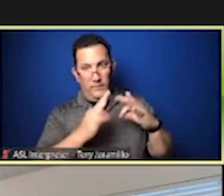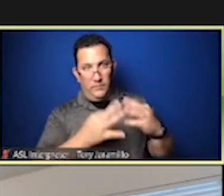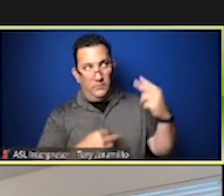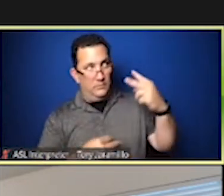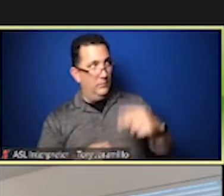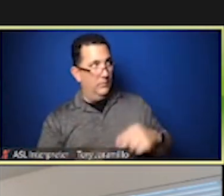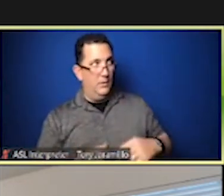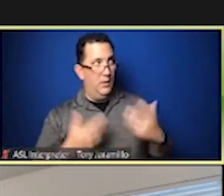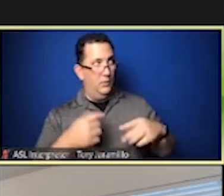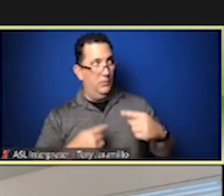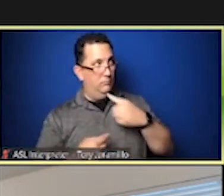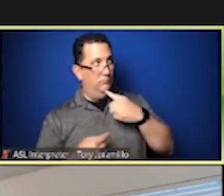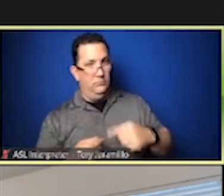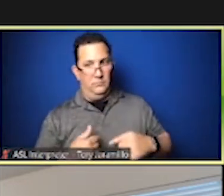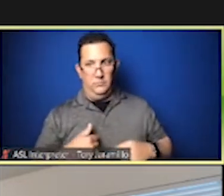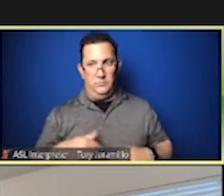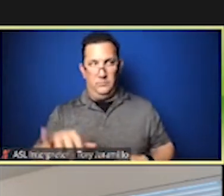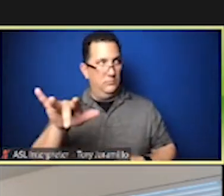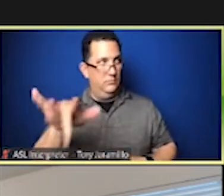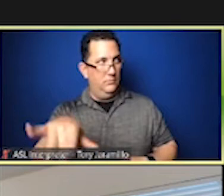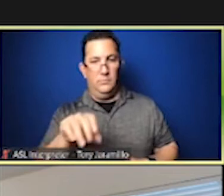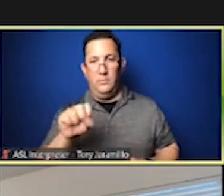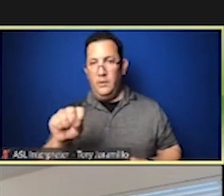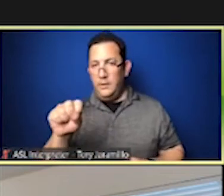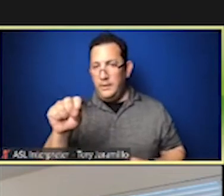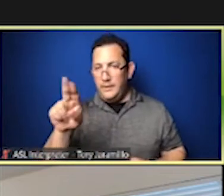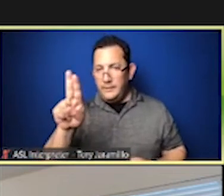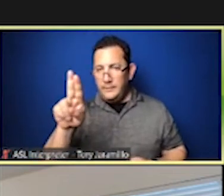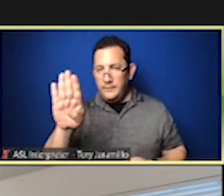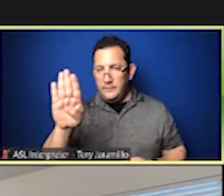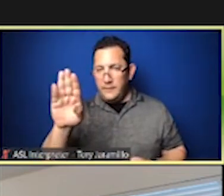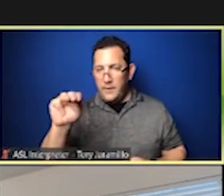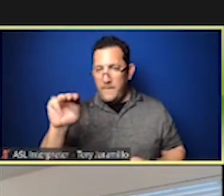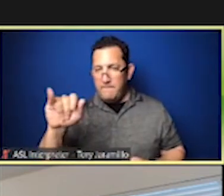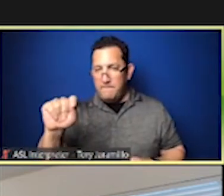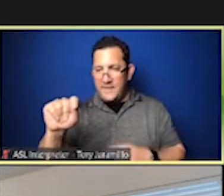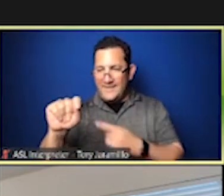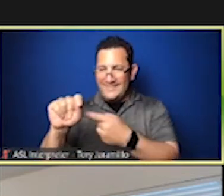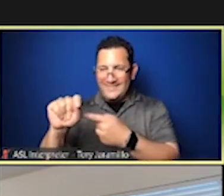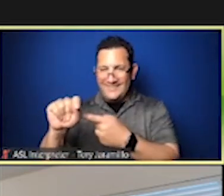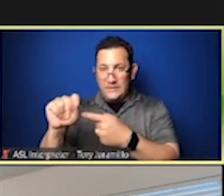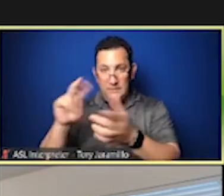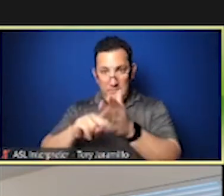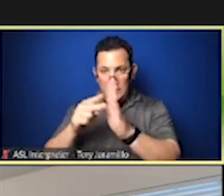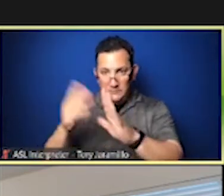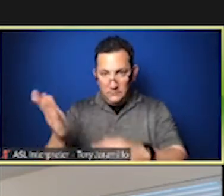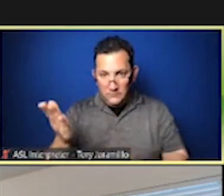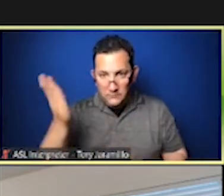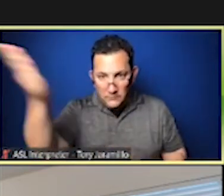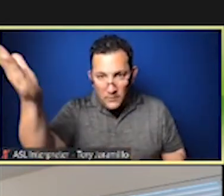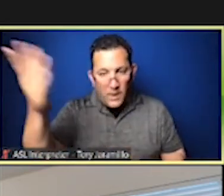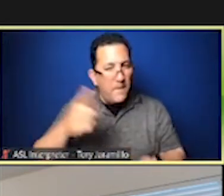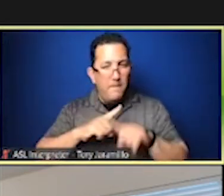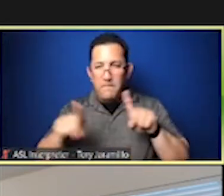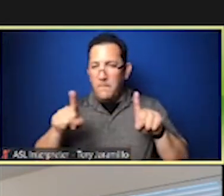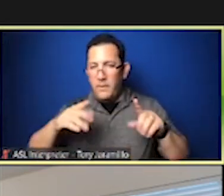submit button before they're really done, and they might have things